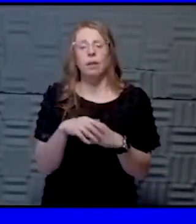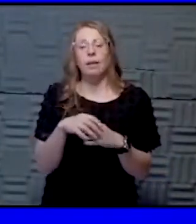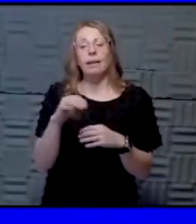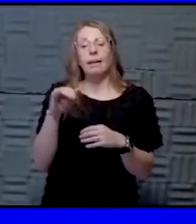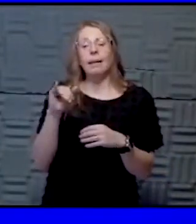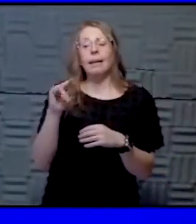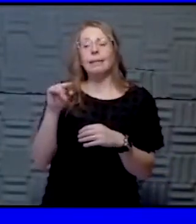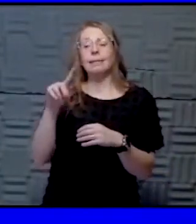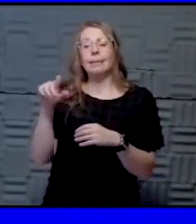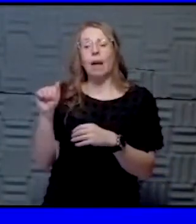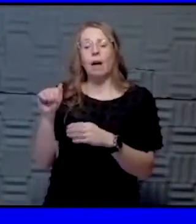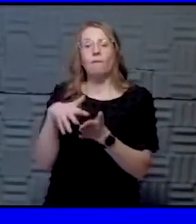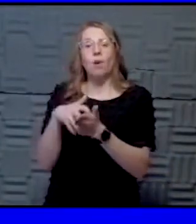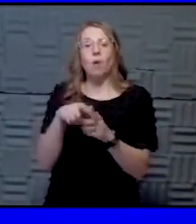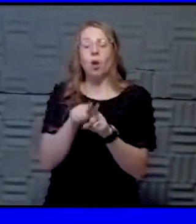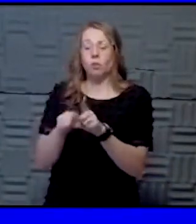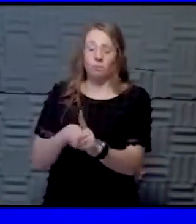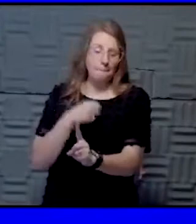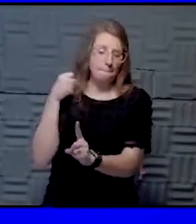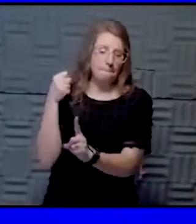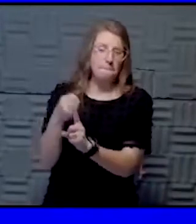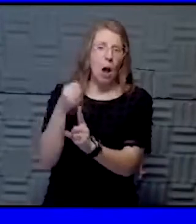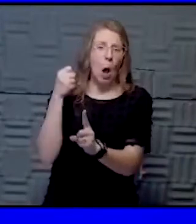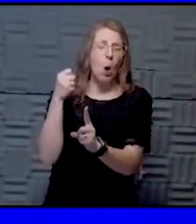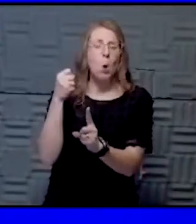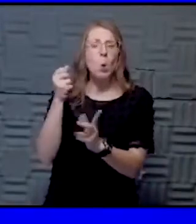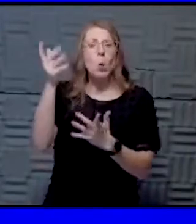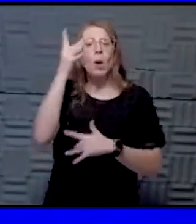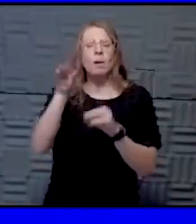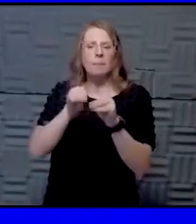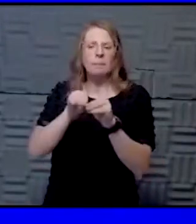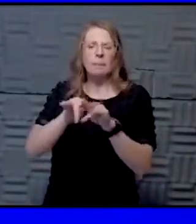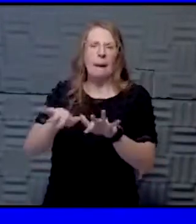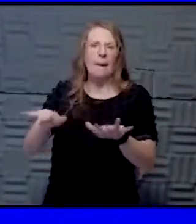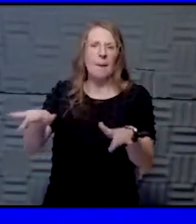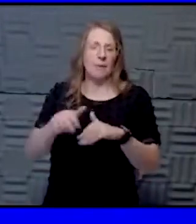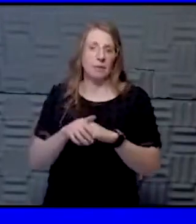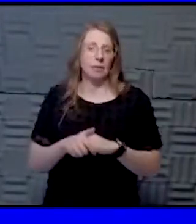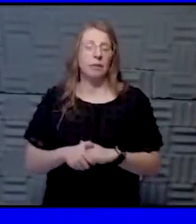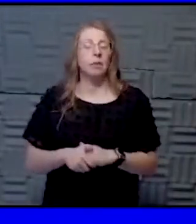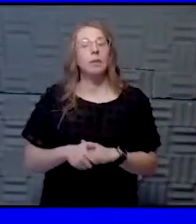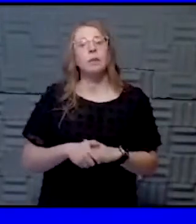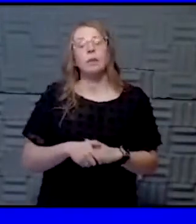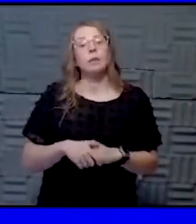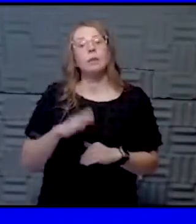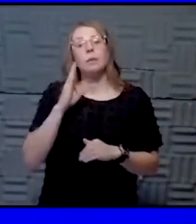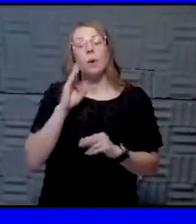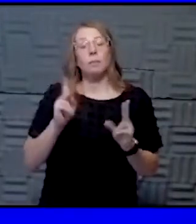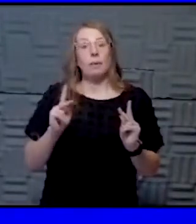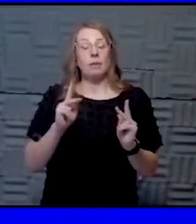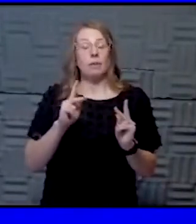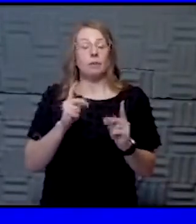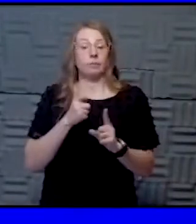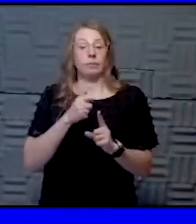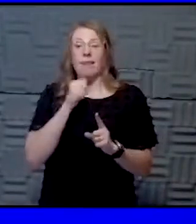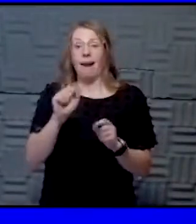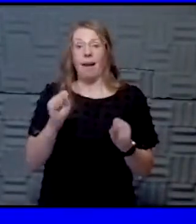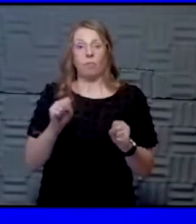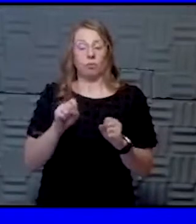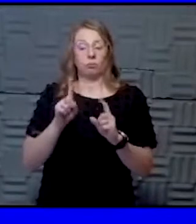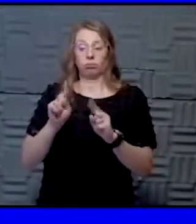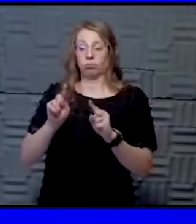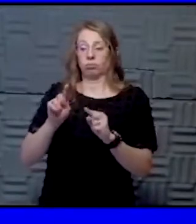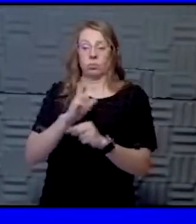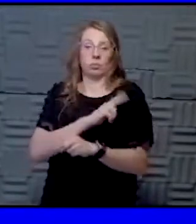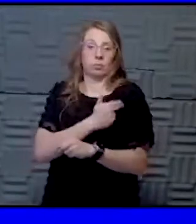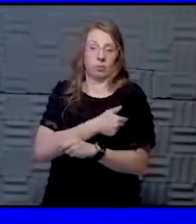is vulnerable and getting hit so hard with the infection right now. There are people who are unable to go to the hospital. They